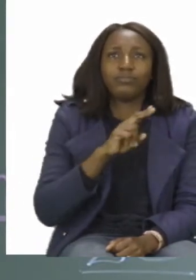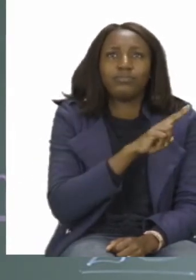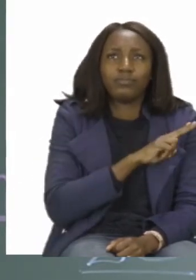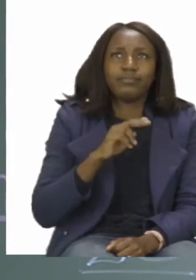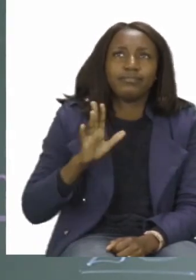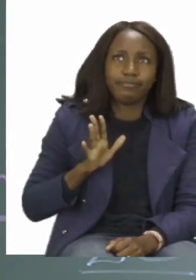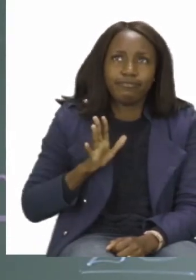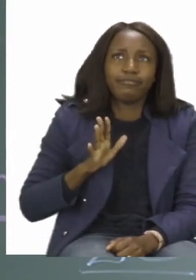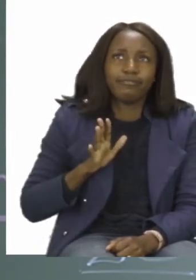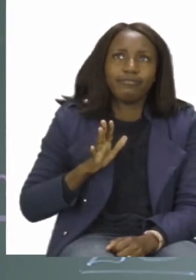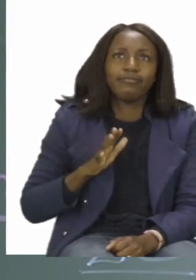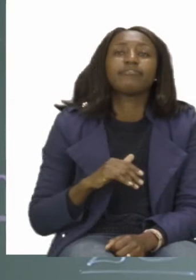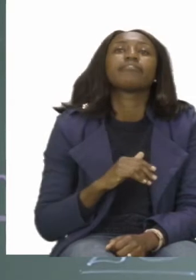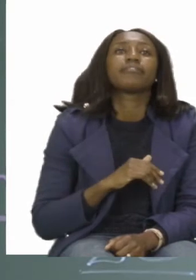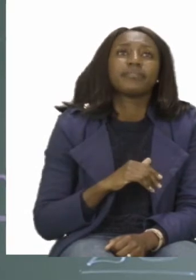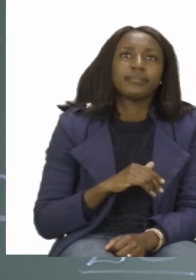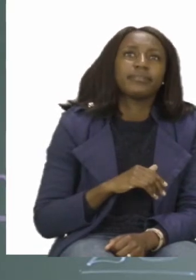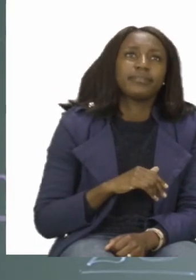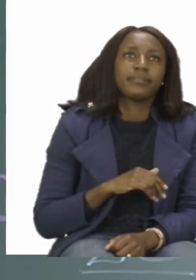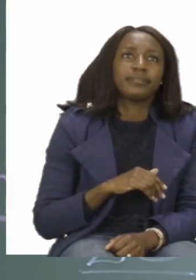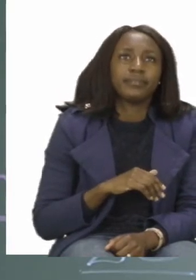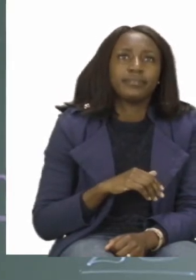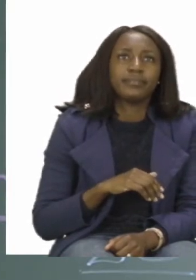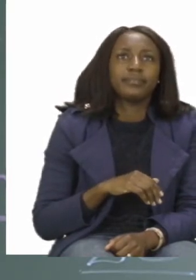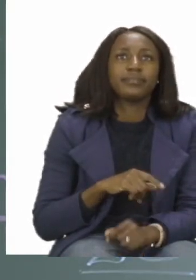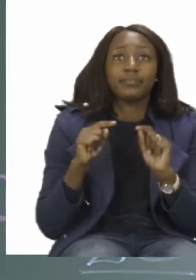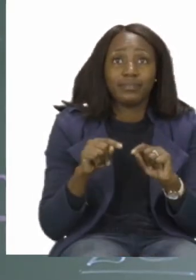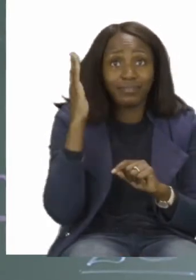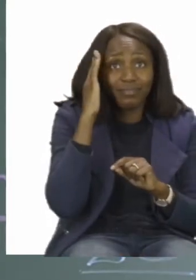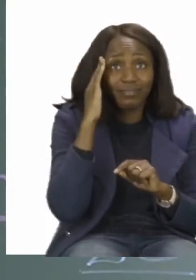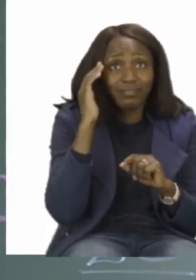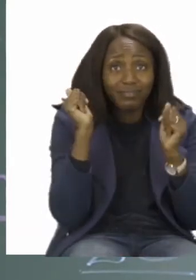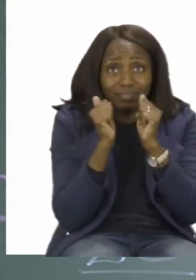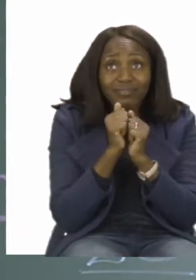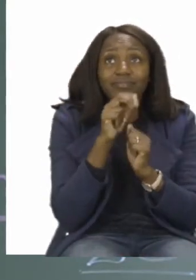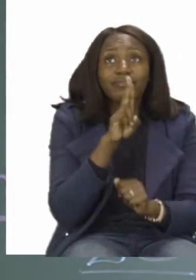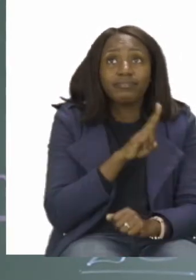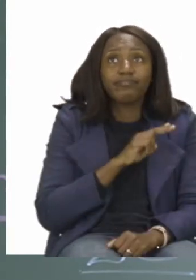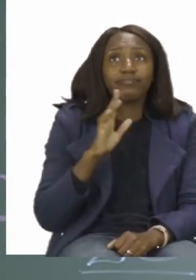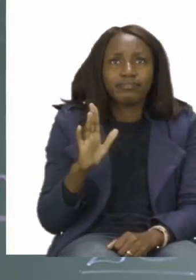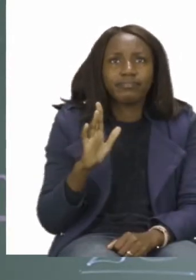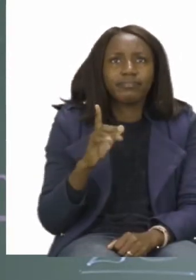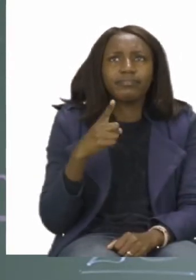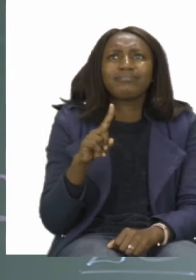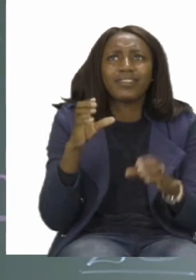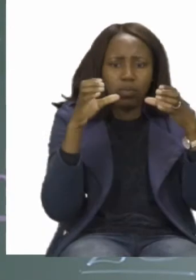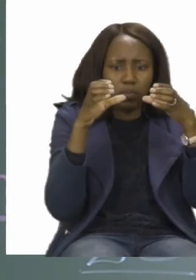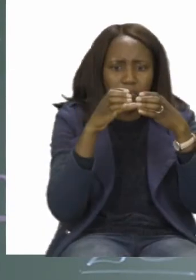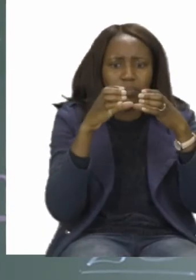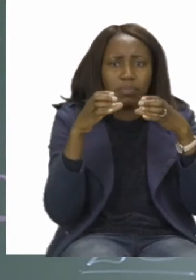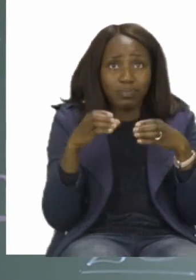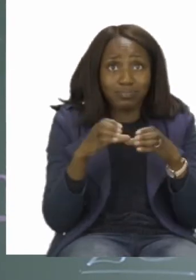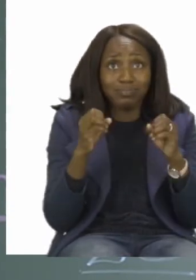25. Okay, now we know we have 25 dots. But how many groups